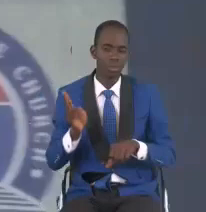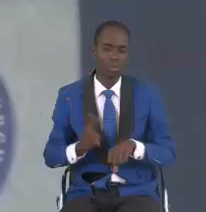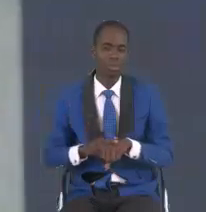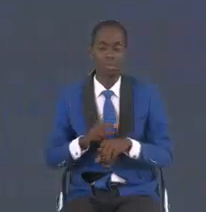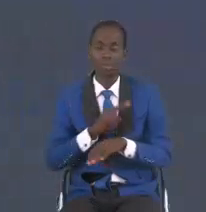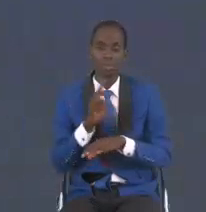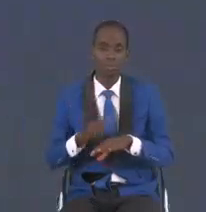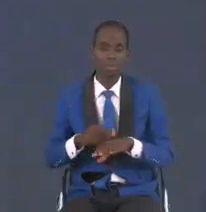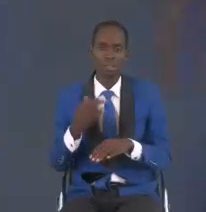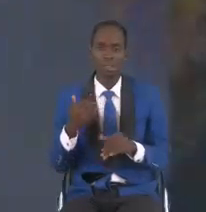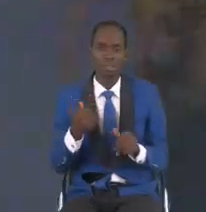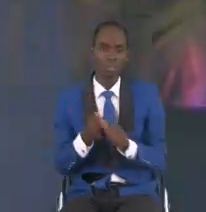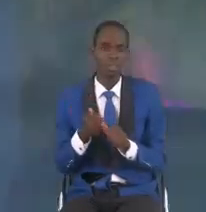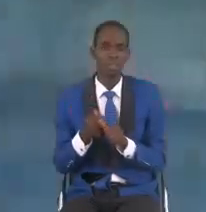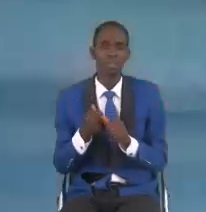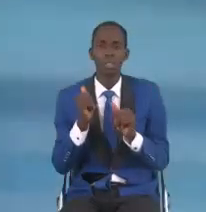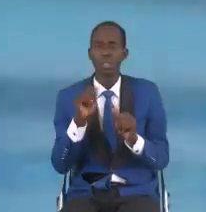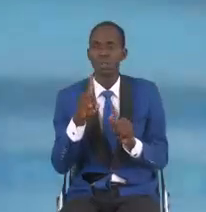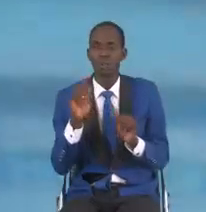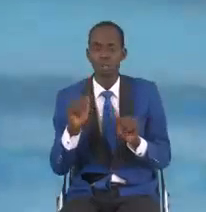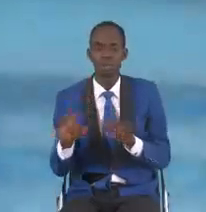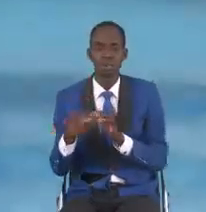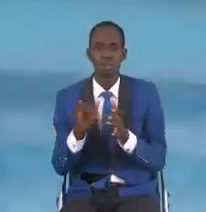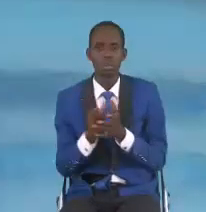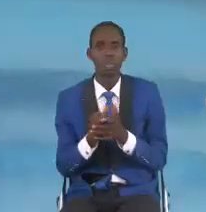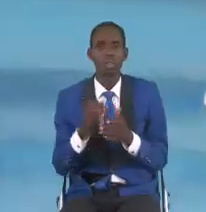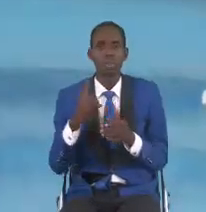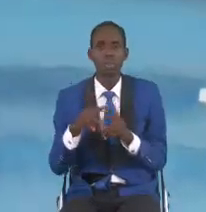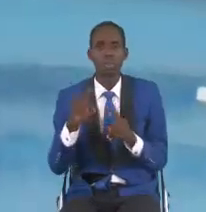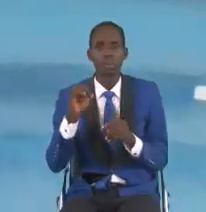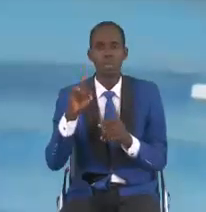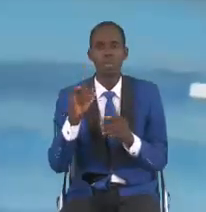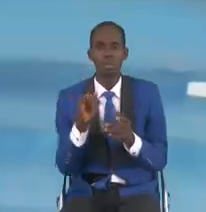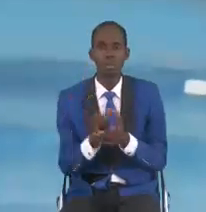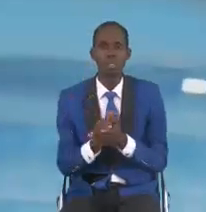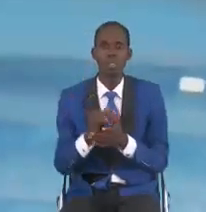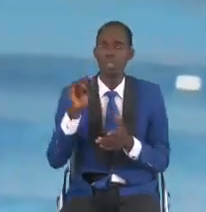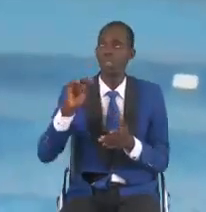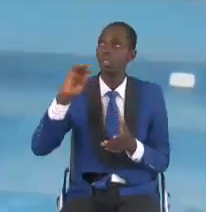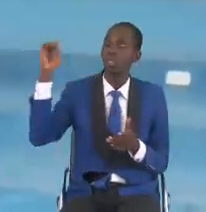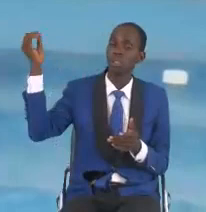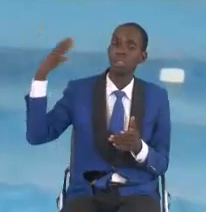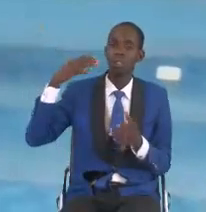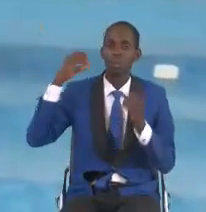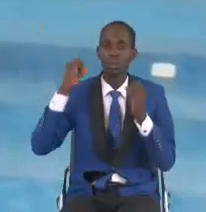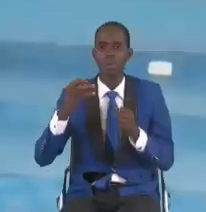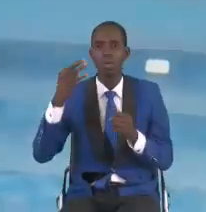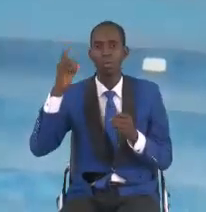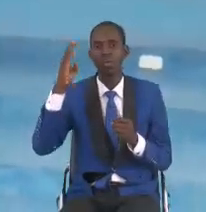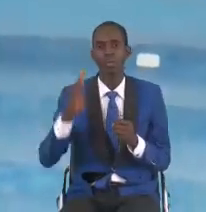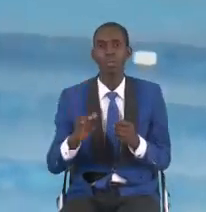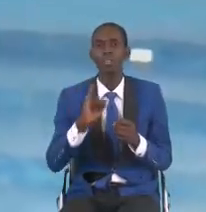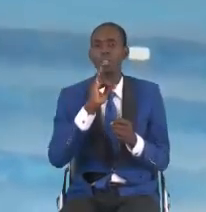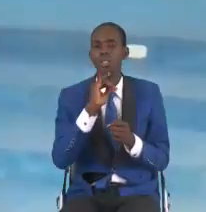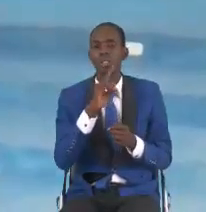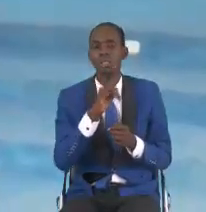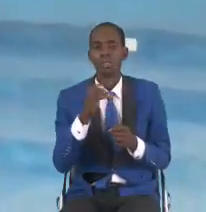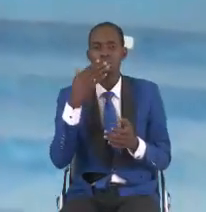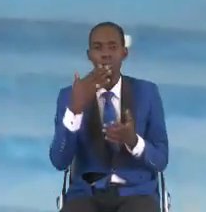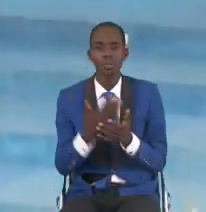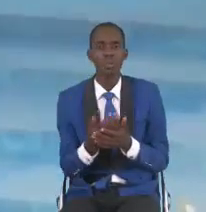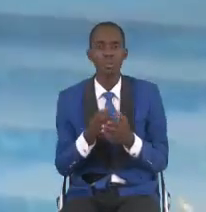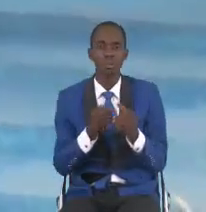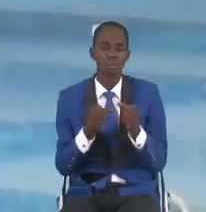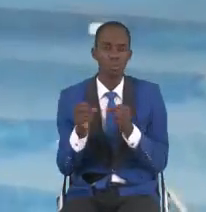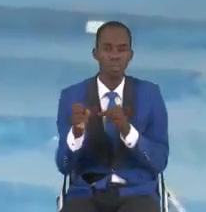The one that needs grace and that needs the power of God is the good fight. The good fight, joining with